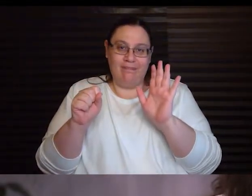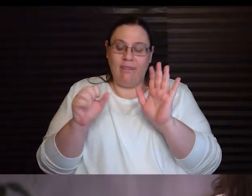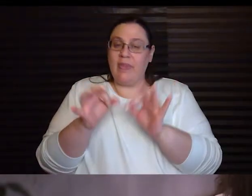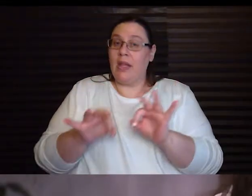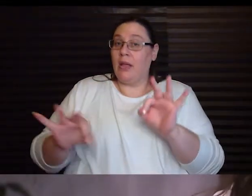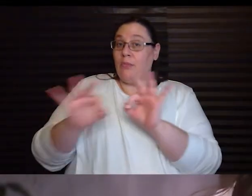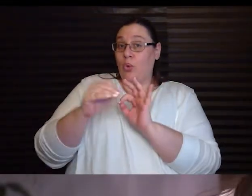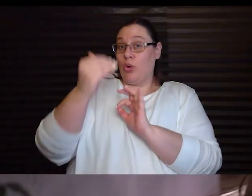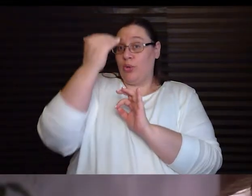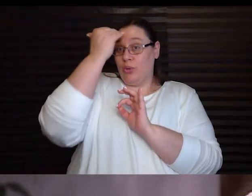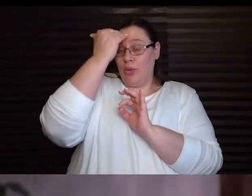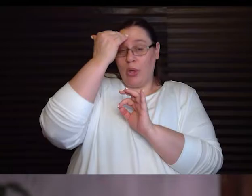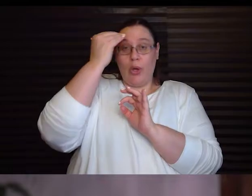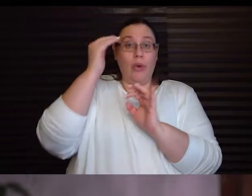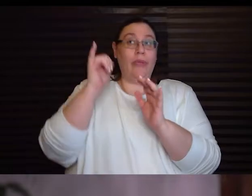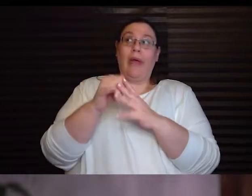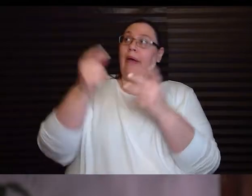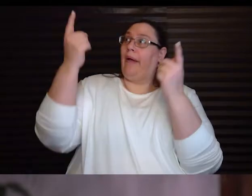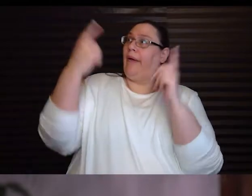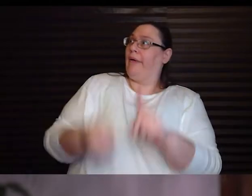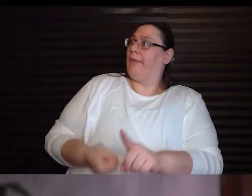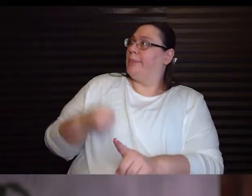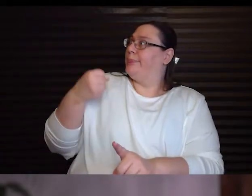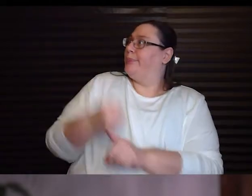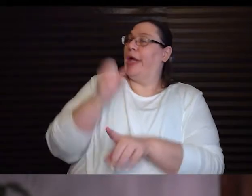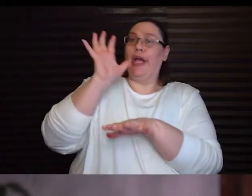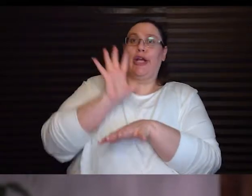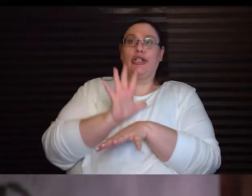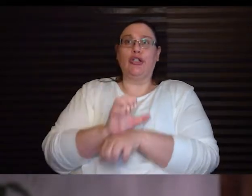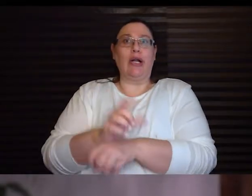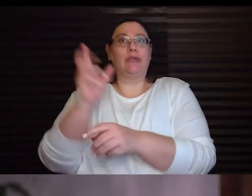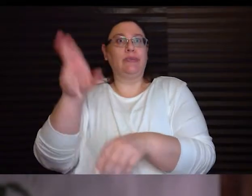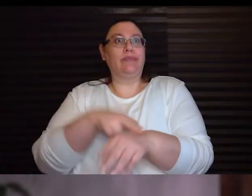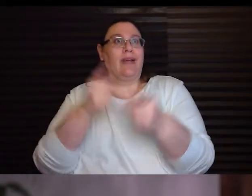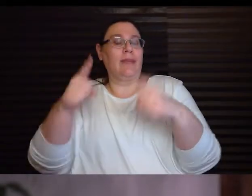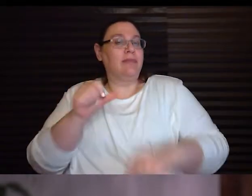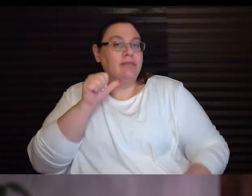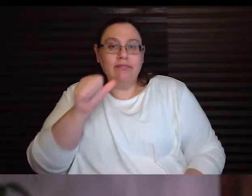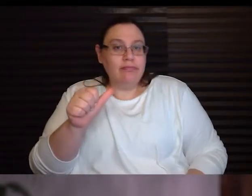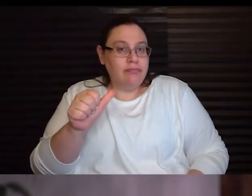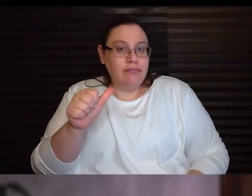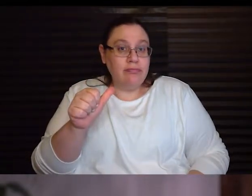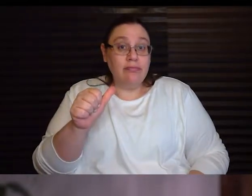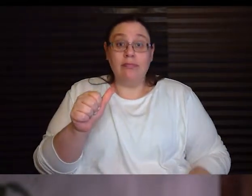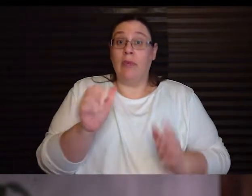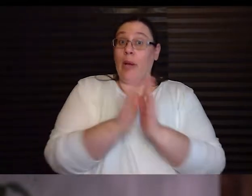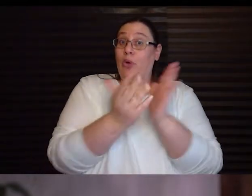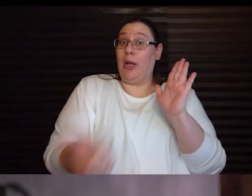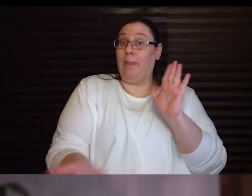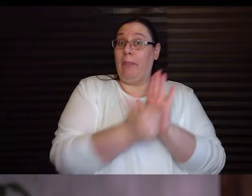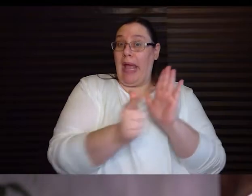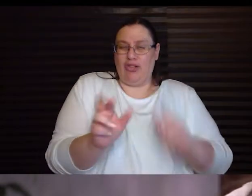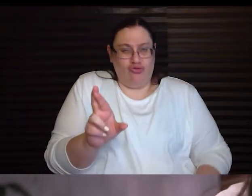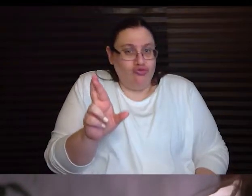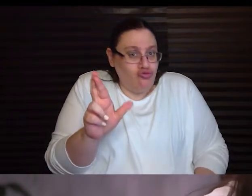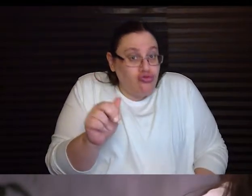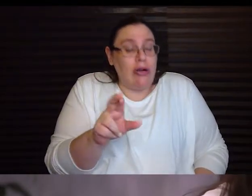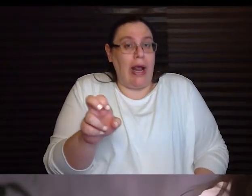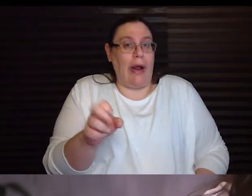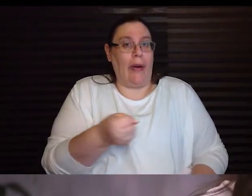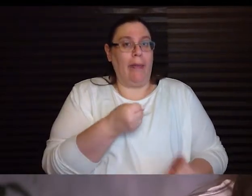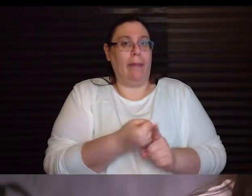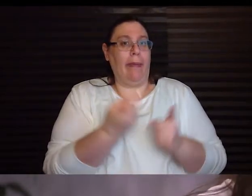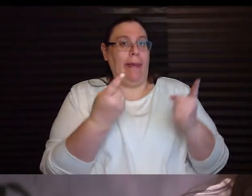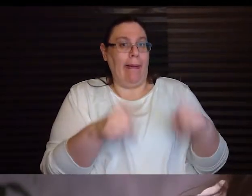we know that this is no grassroots movement. Book bans rarely are. This is a